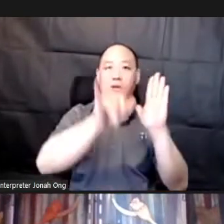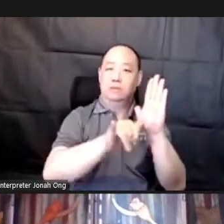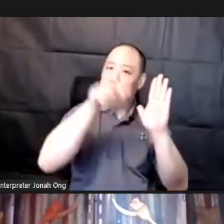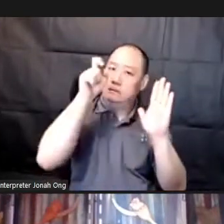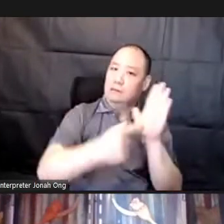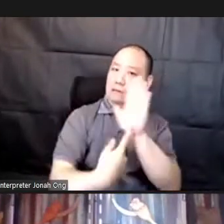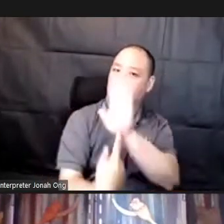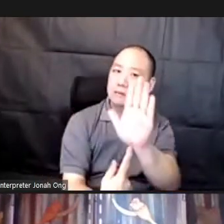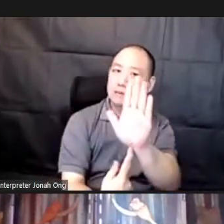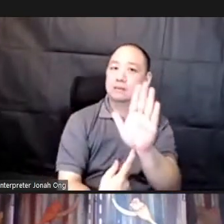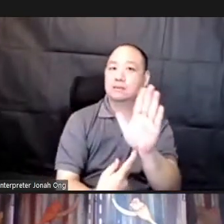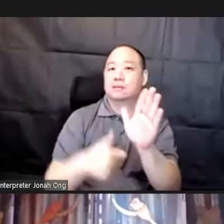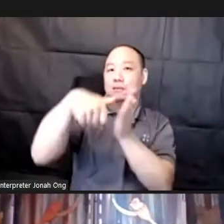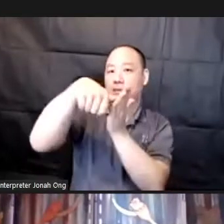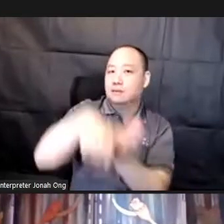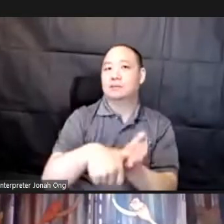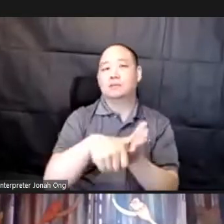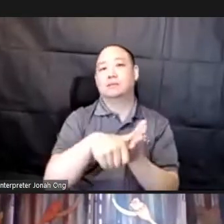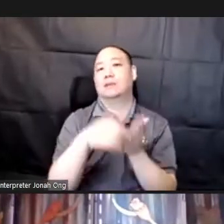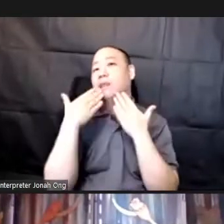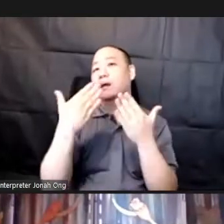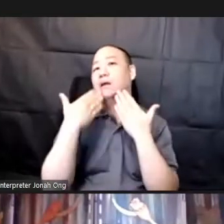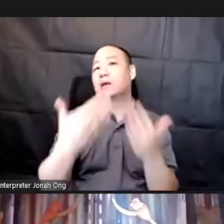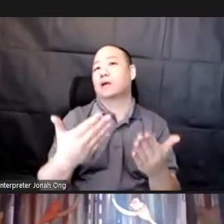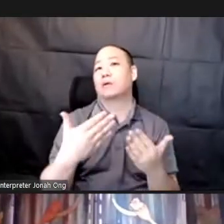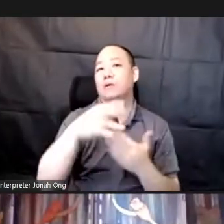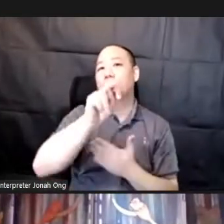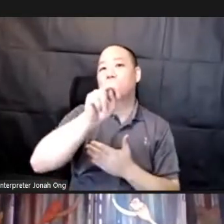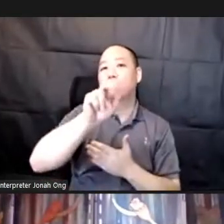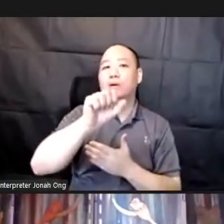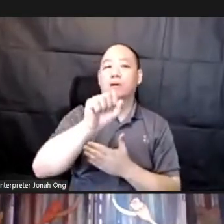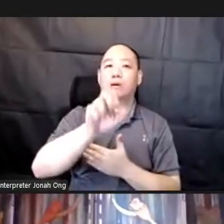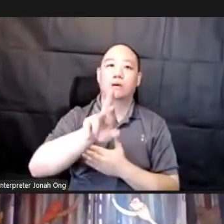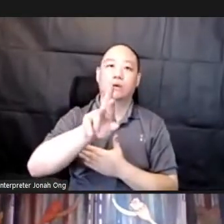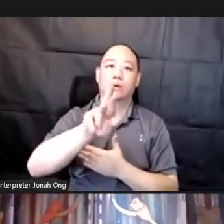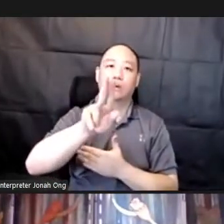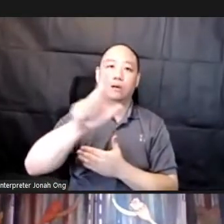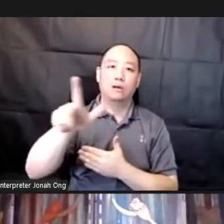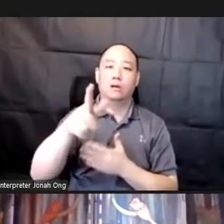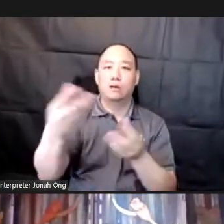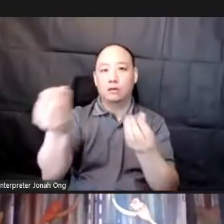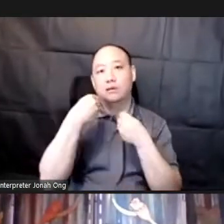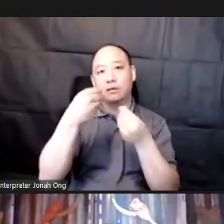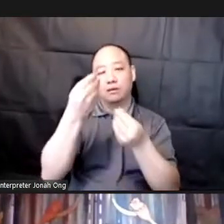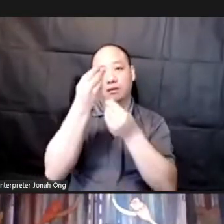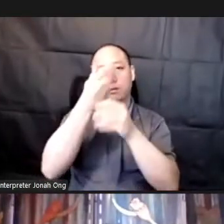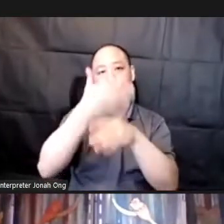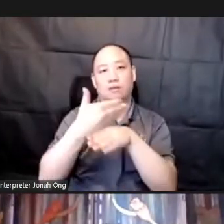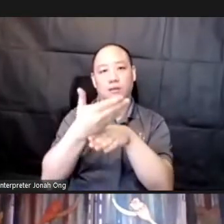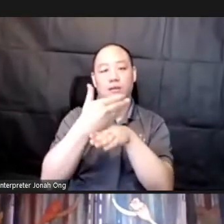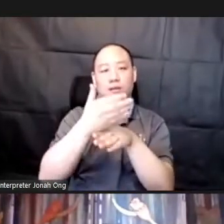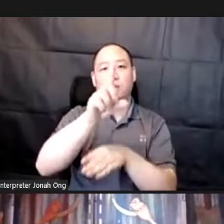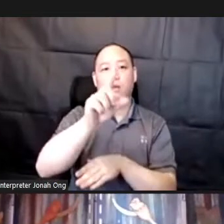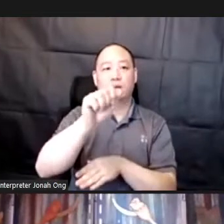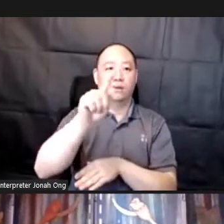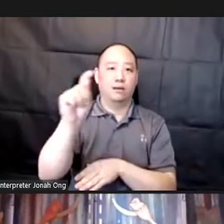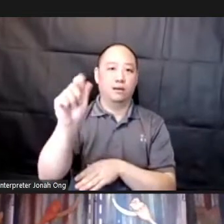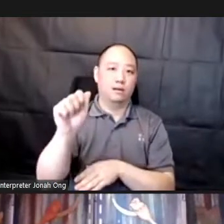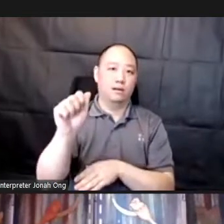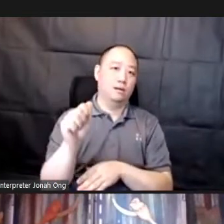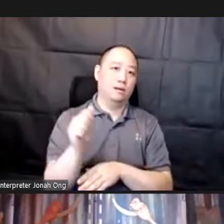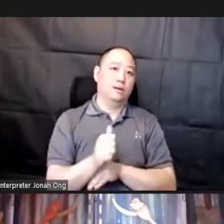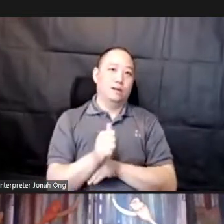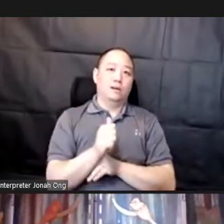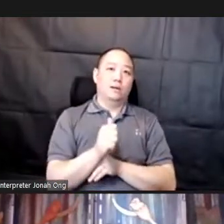and see it materialize. Thank you so much, Nasrul, for that data. Now I'd like to move on back to